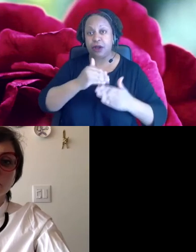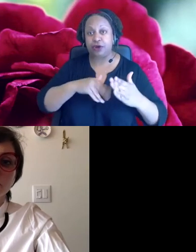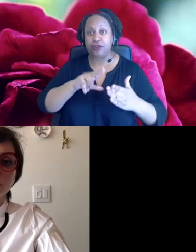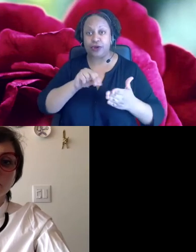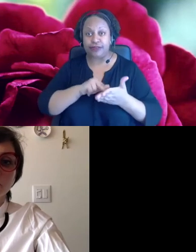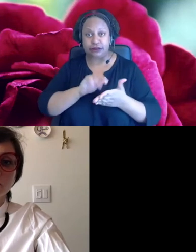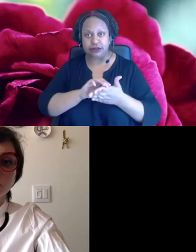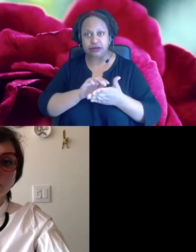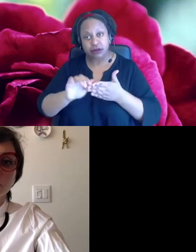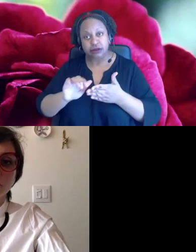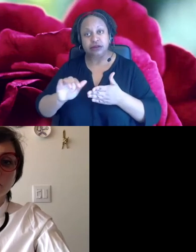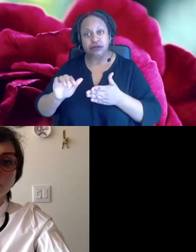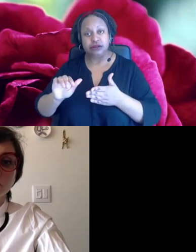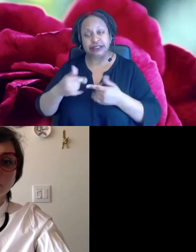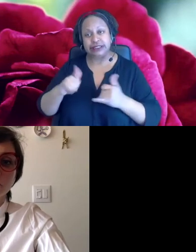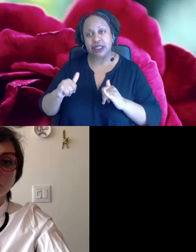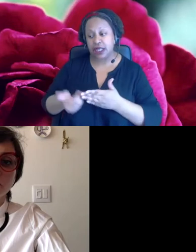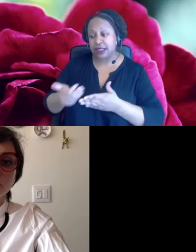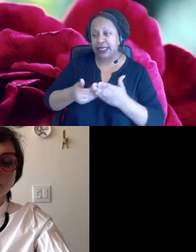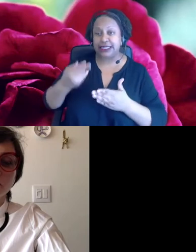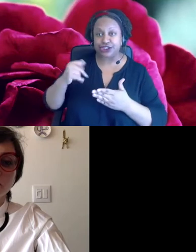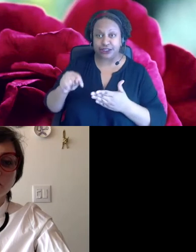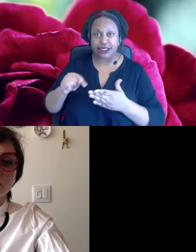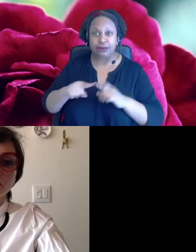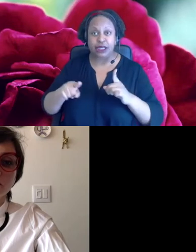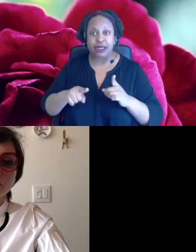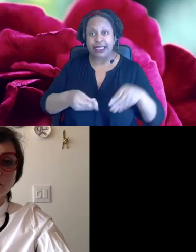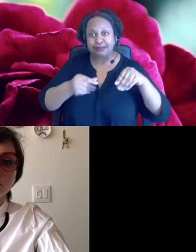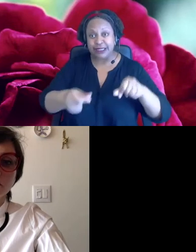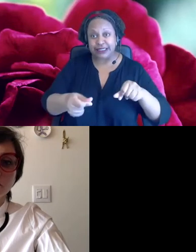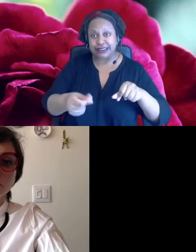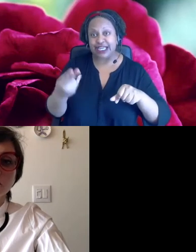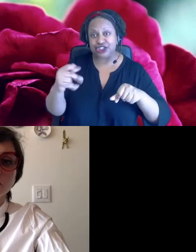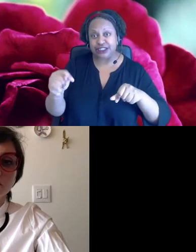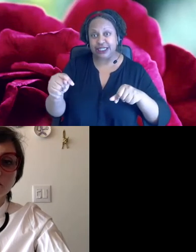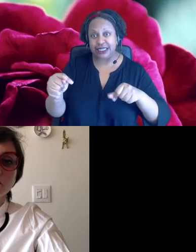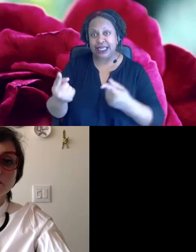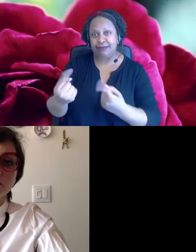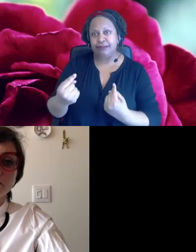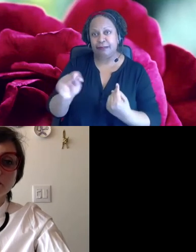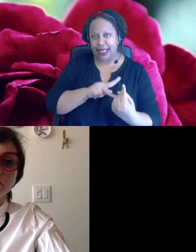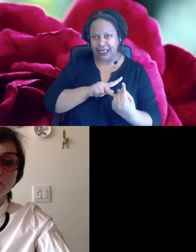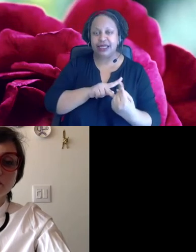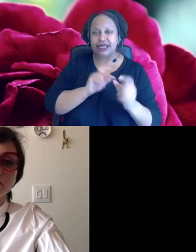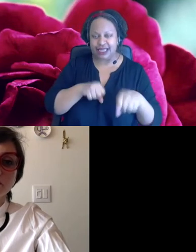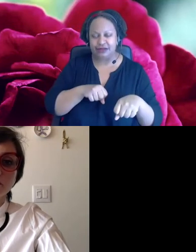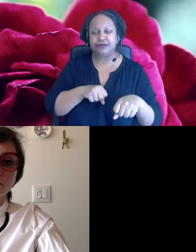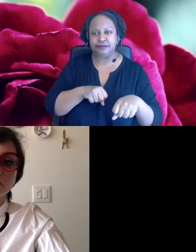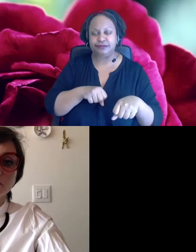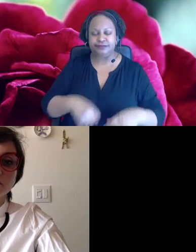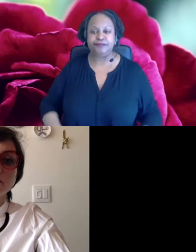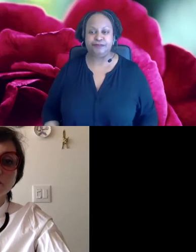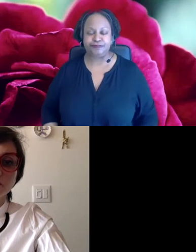you collect the HST, but you can recover the expenses dollar for dollar that you